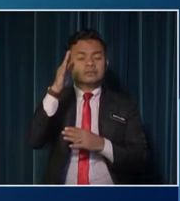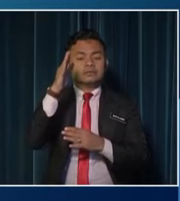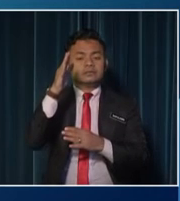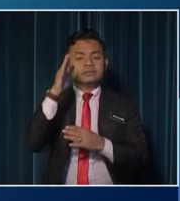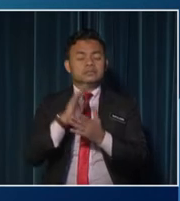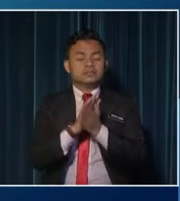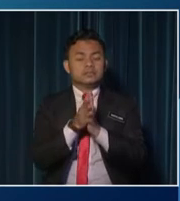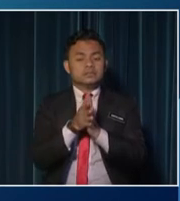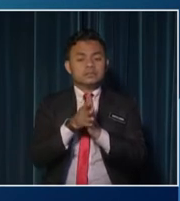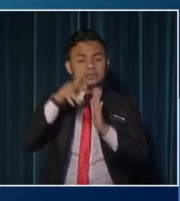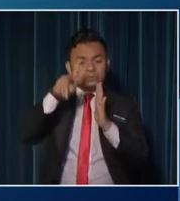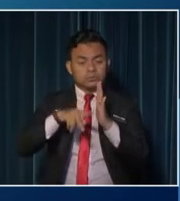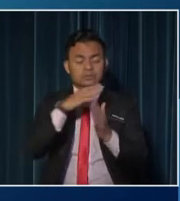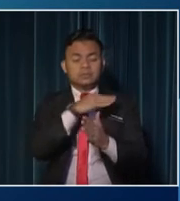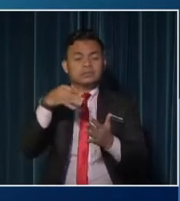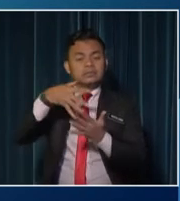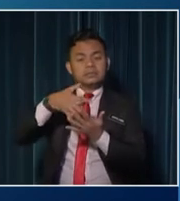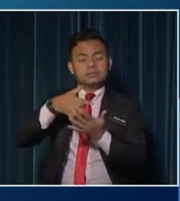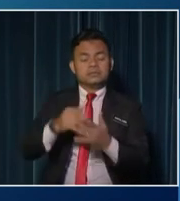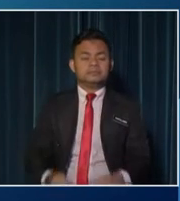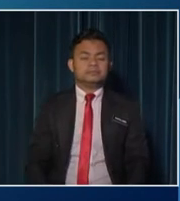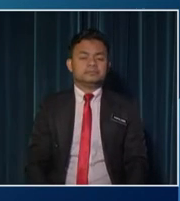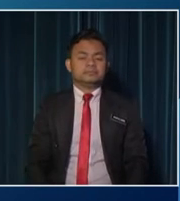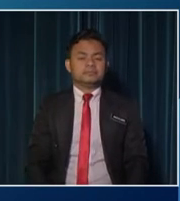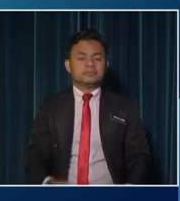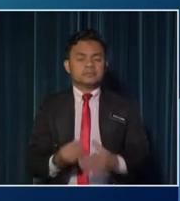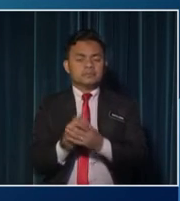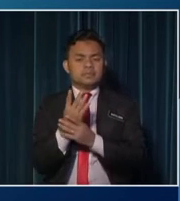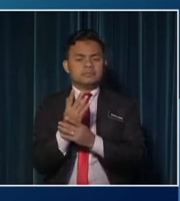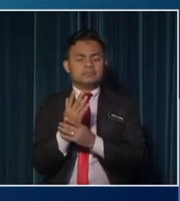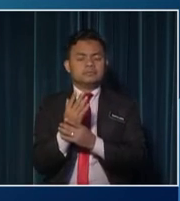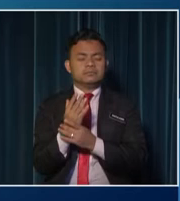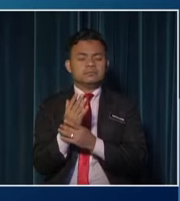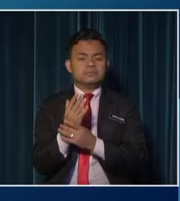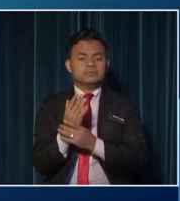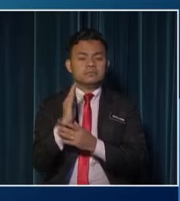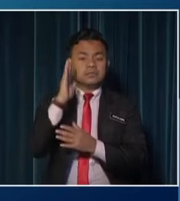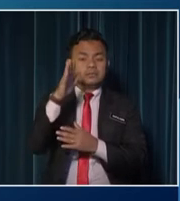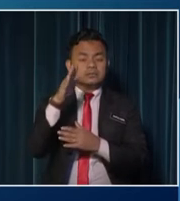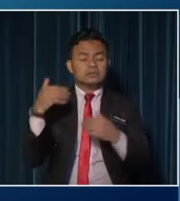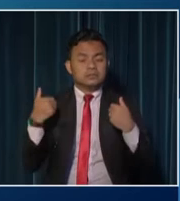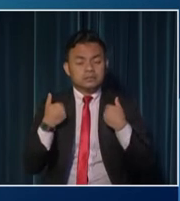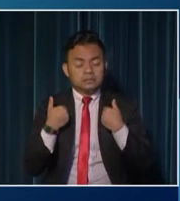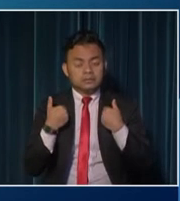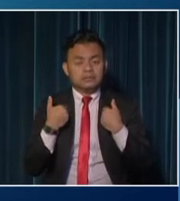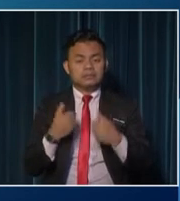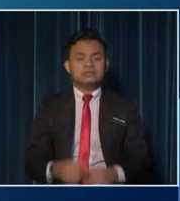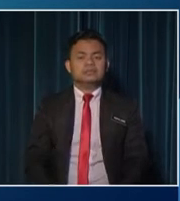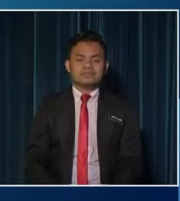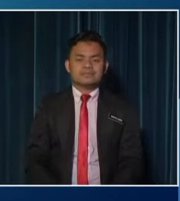bulb will be burnt out because of the continuous electric current supplied by the dry cells.